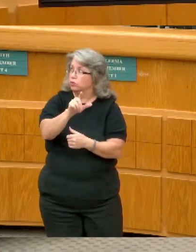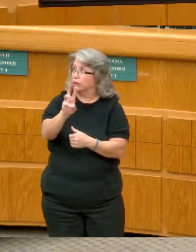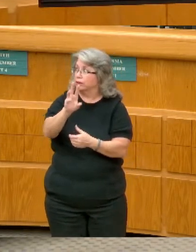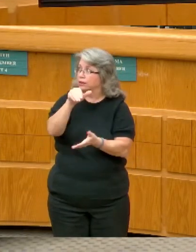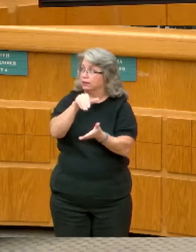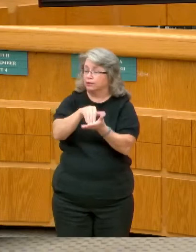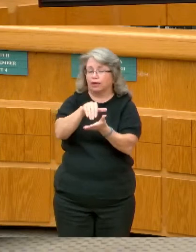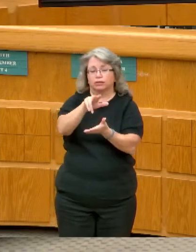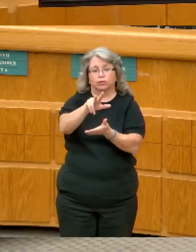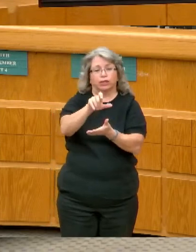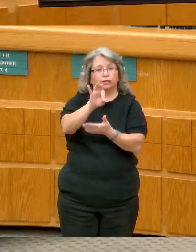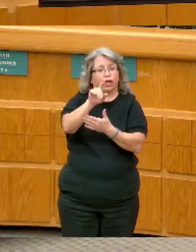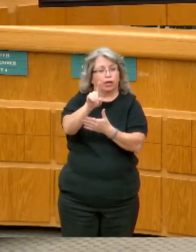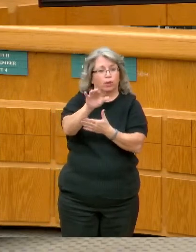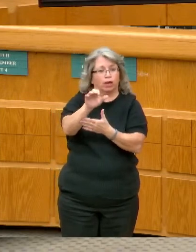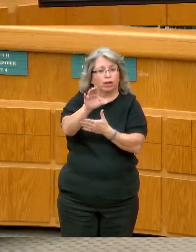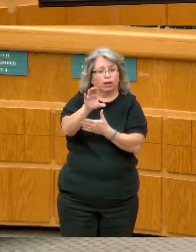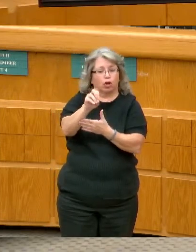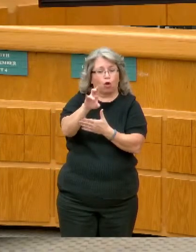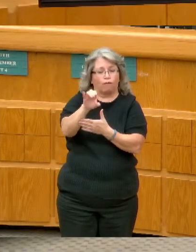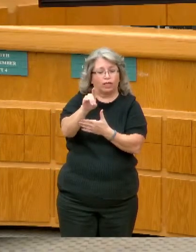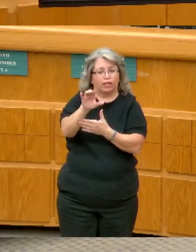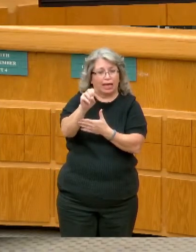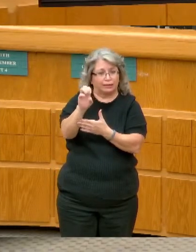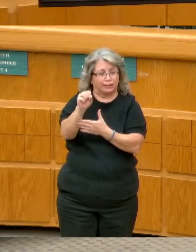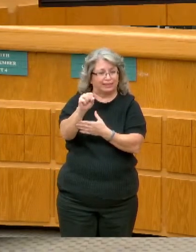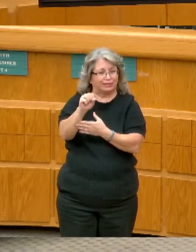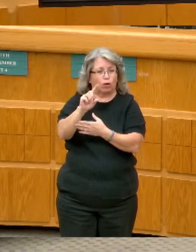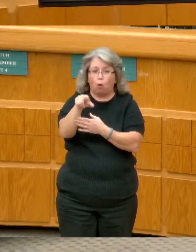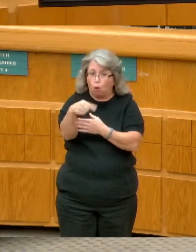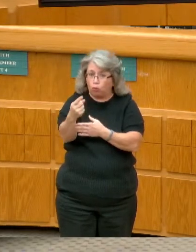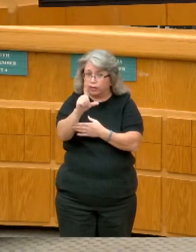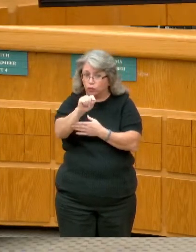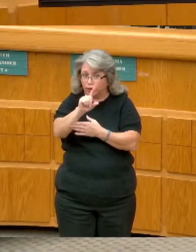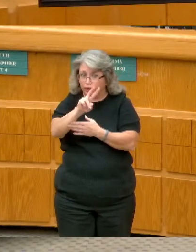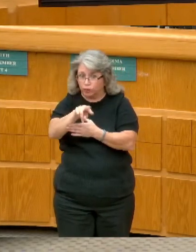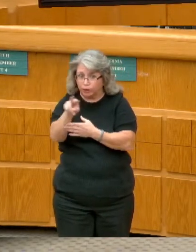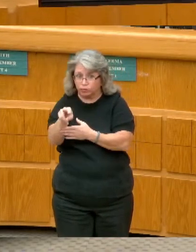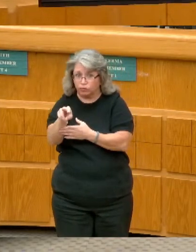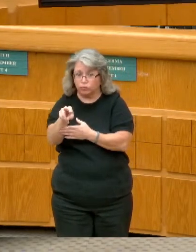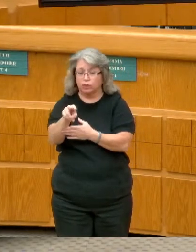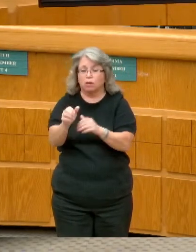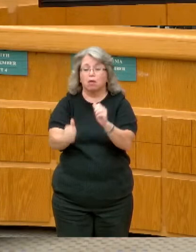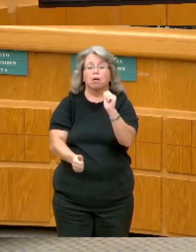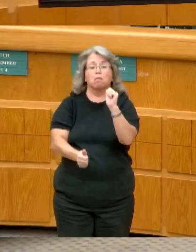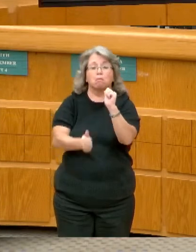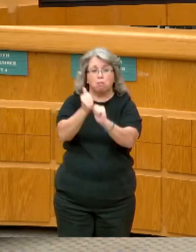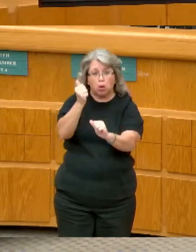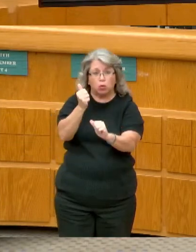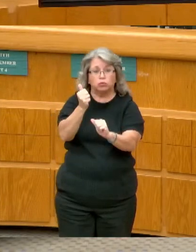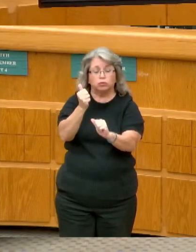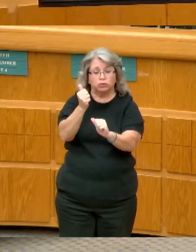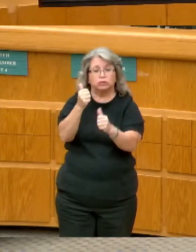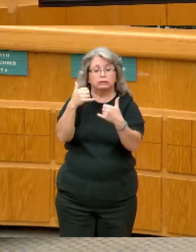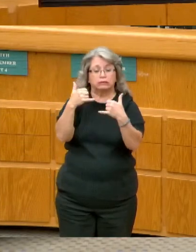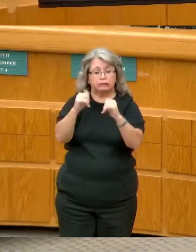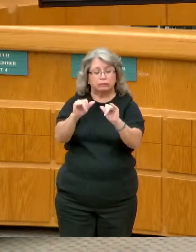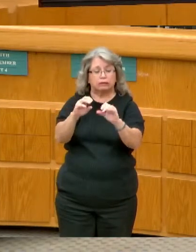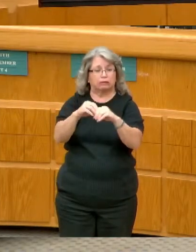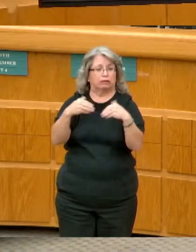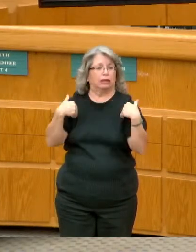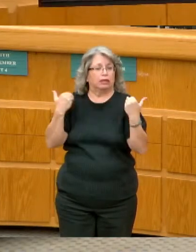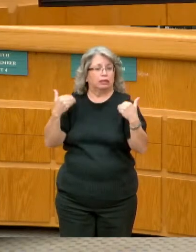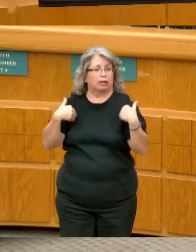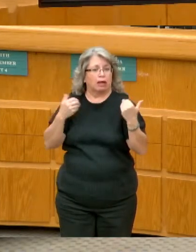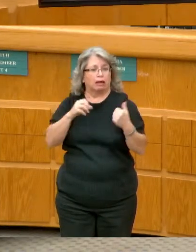26,391 COVID-19 cases just in 2022. And the majority of them are still in the pediatric population.